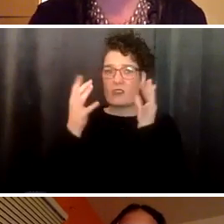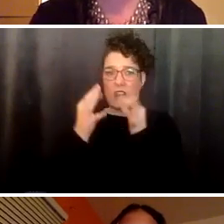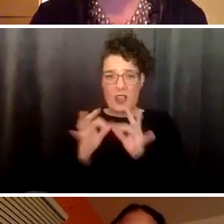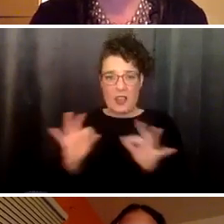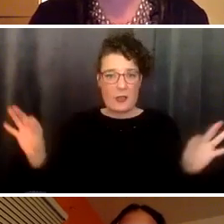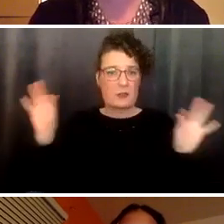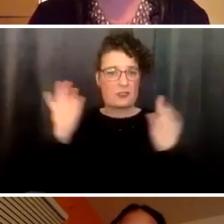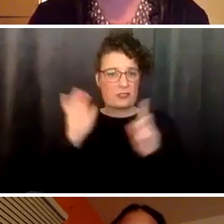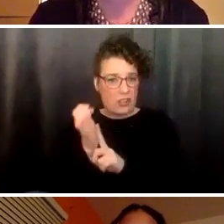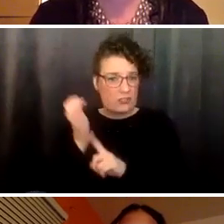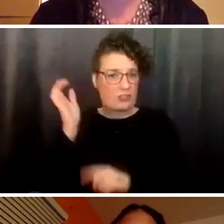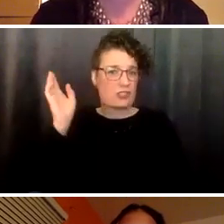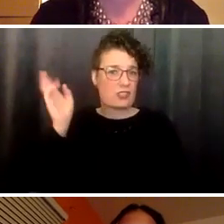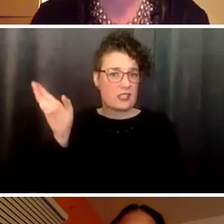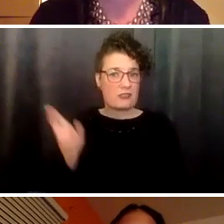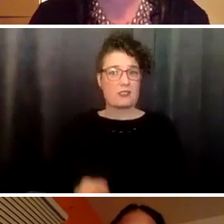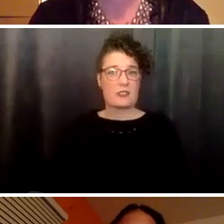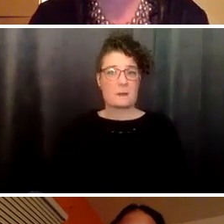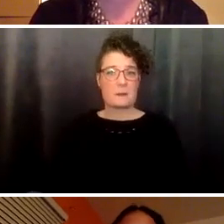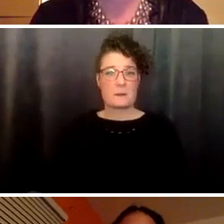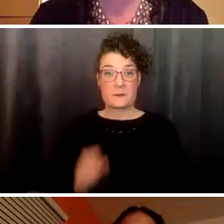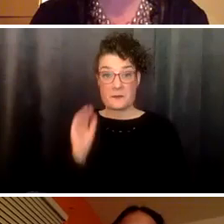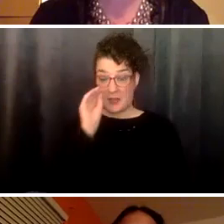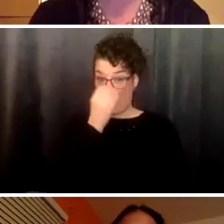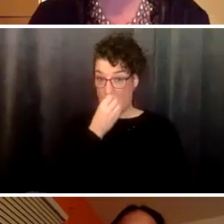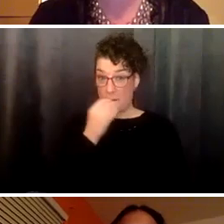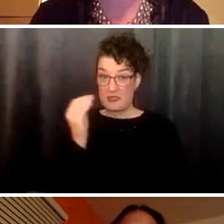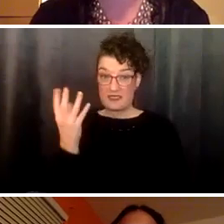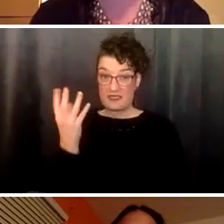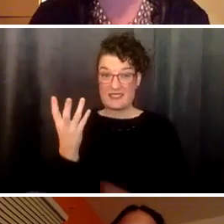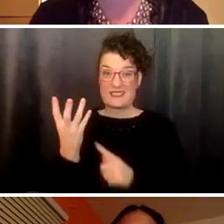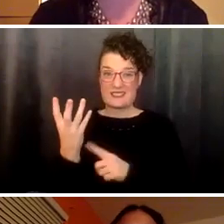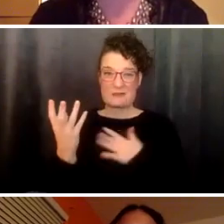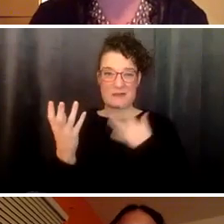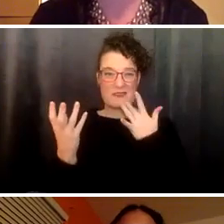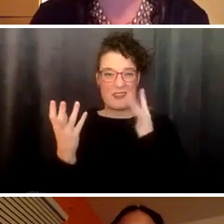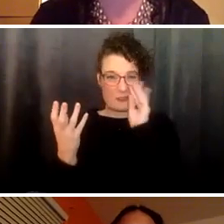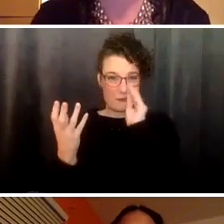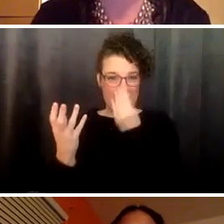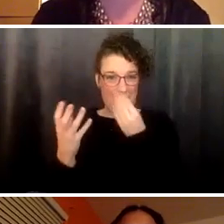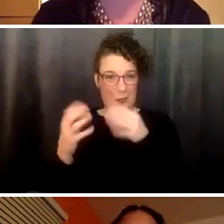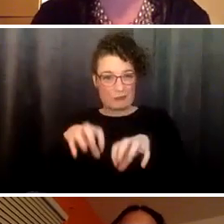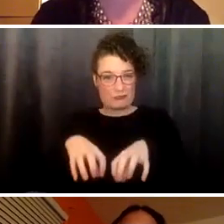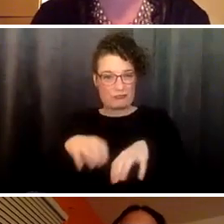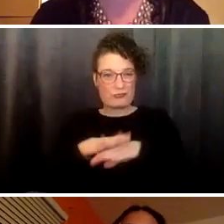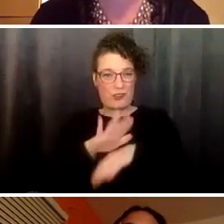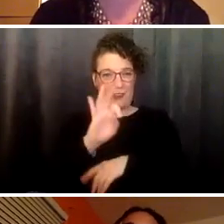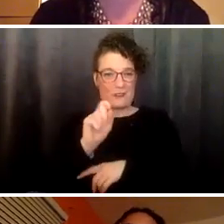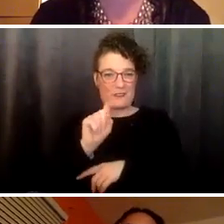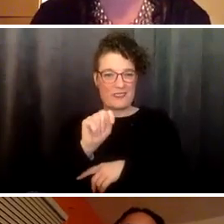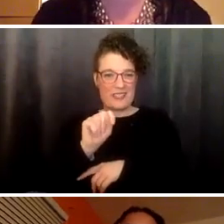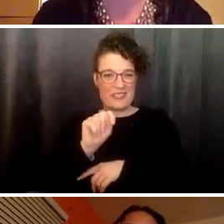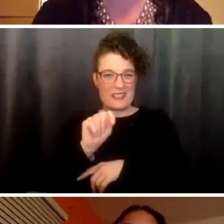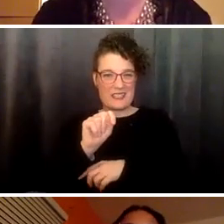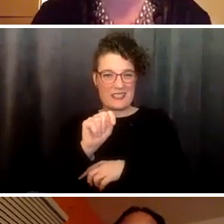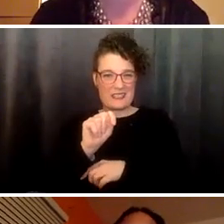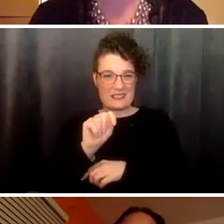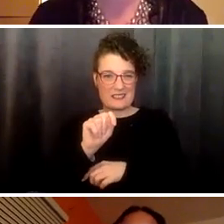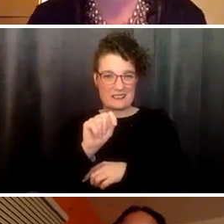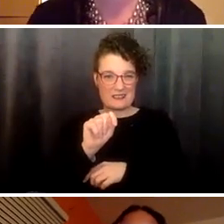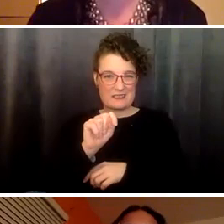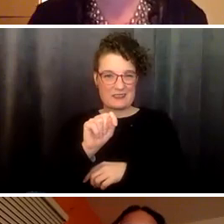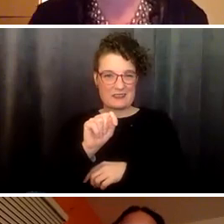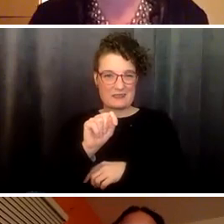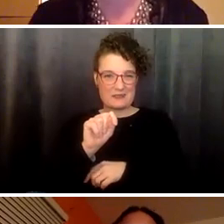histories. And hibiscuses are my favorite flowers, adorning her feet on the loud rickety 1B from Shantoshpur back to